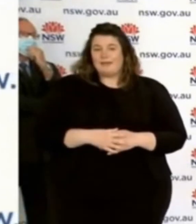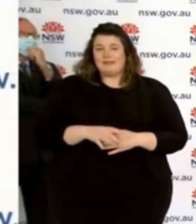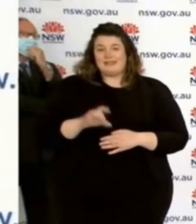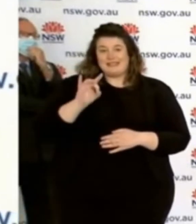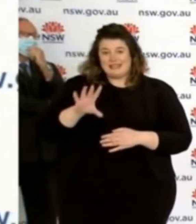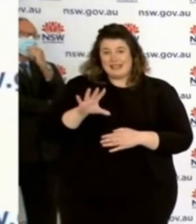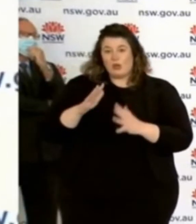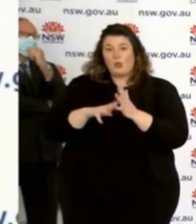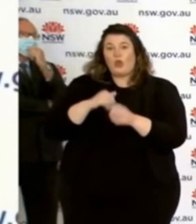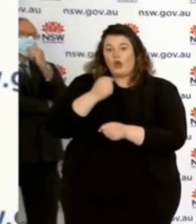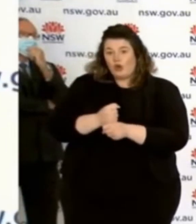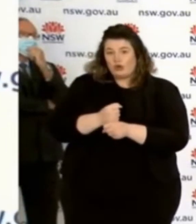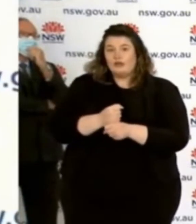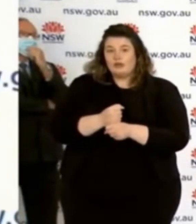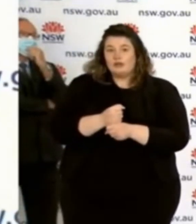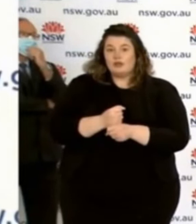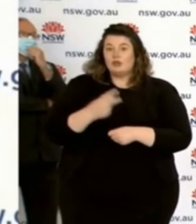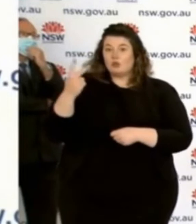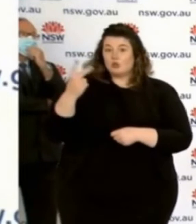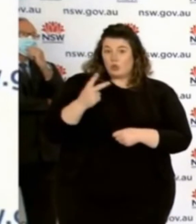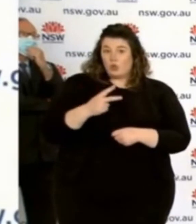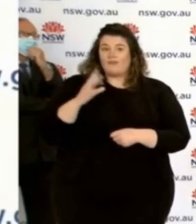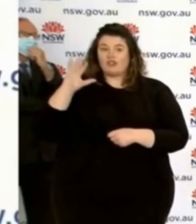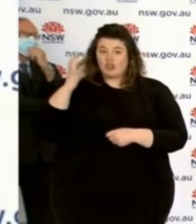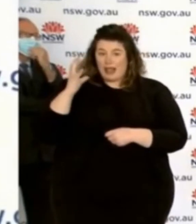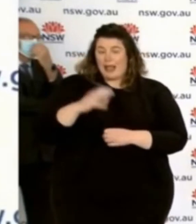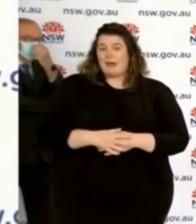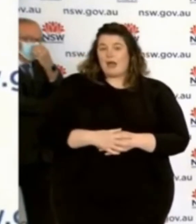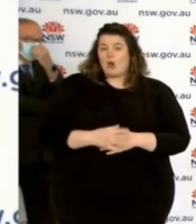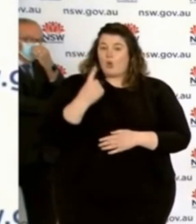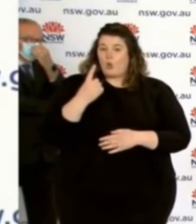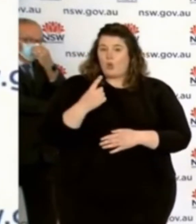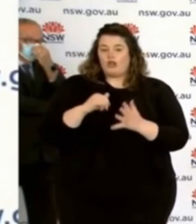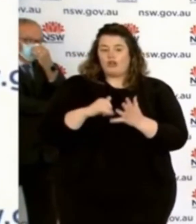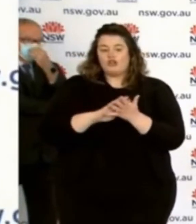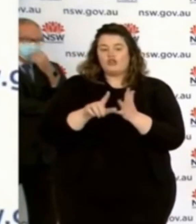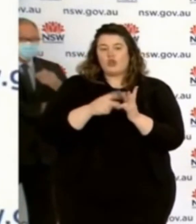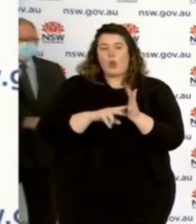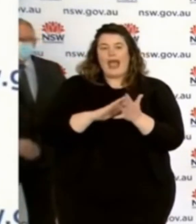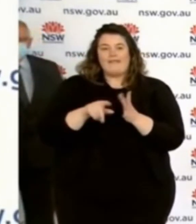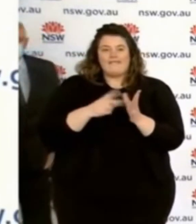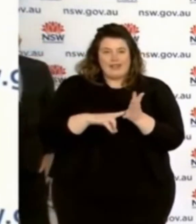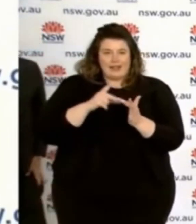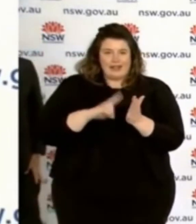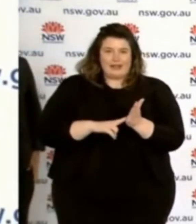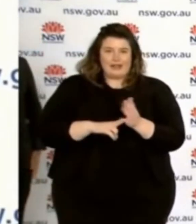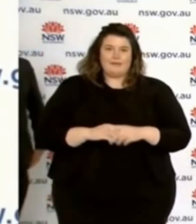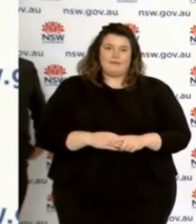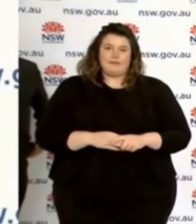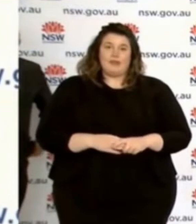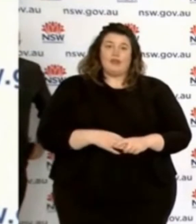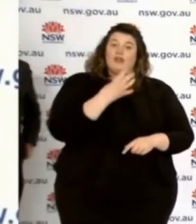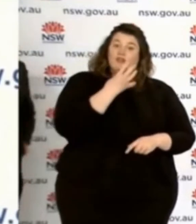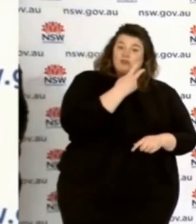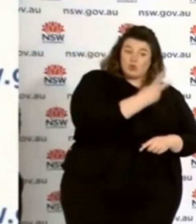10 cases were in the Wollongong LGA, 12 cases in Shell Harbour and 1 case in the Shoalhaven. In the Far West, 4 cases, 2